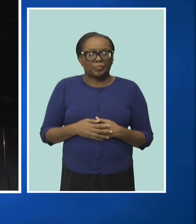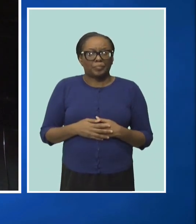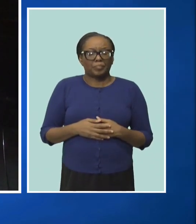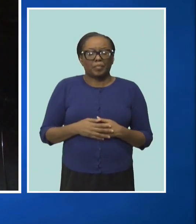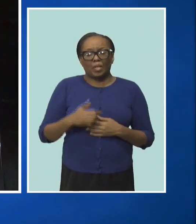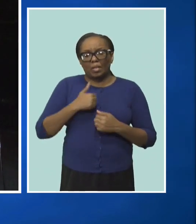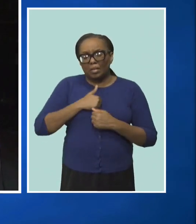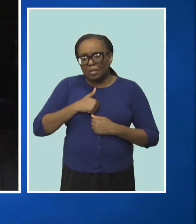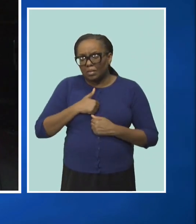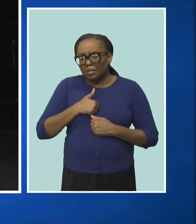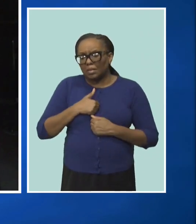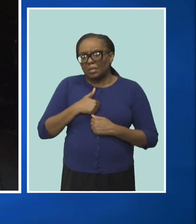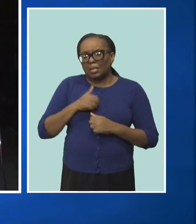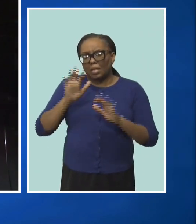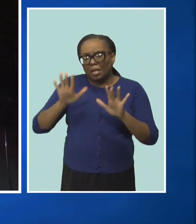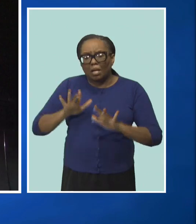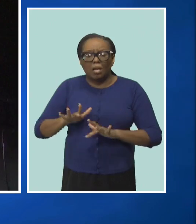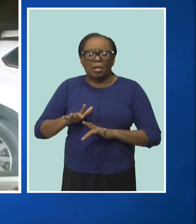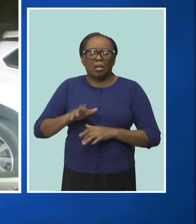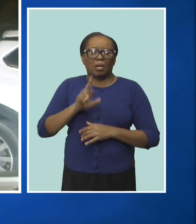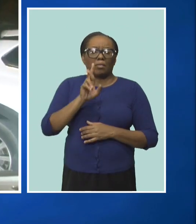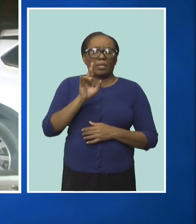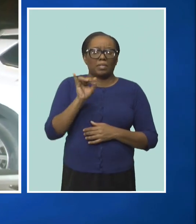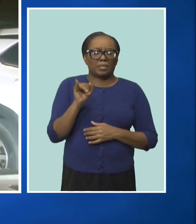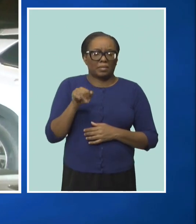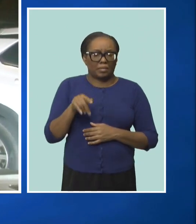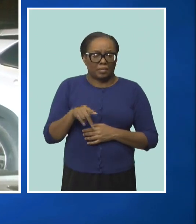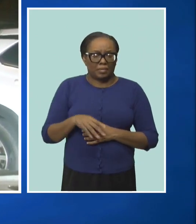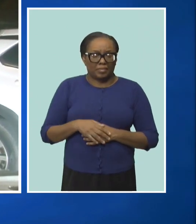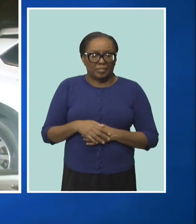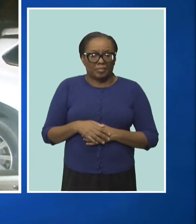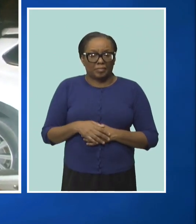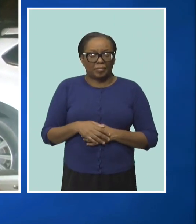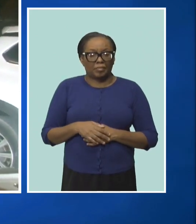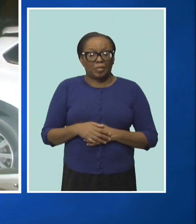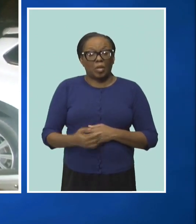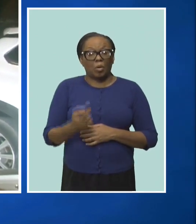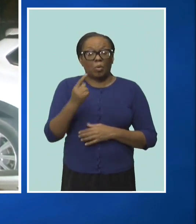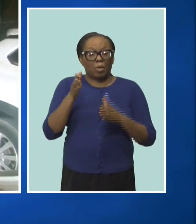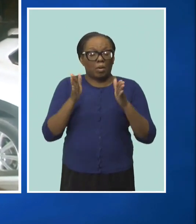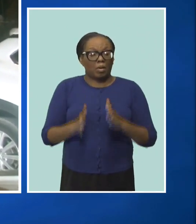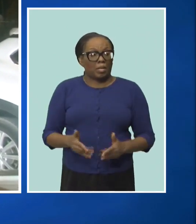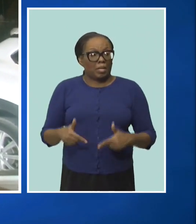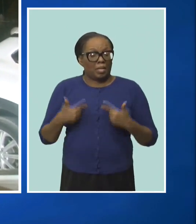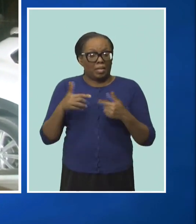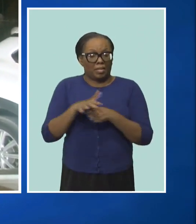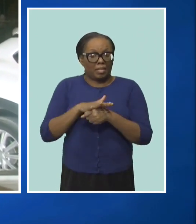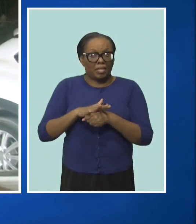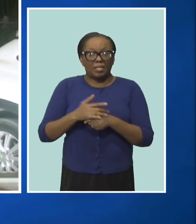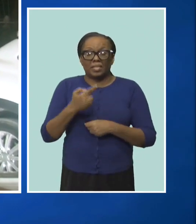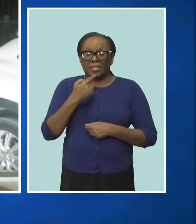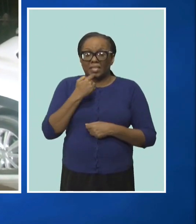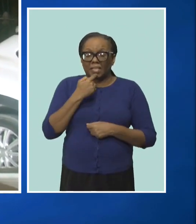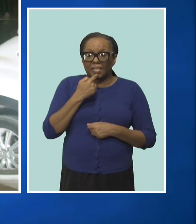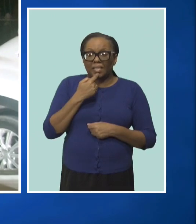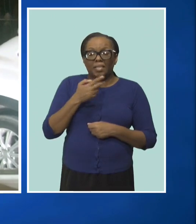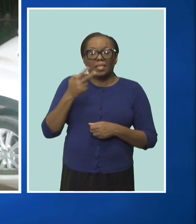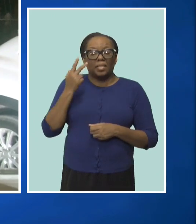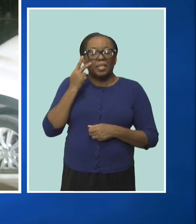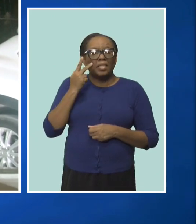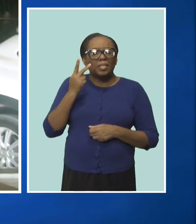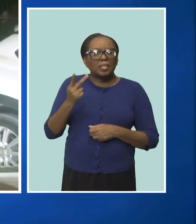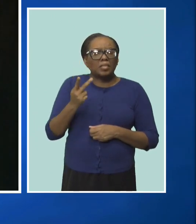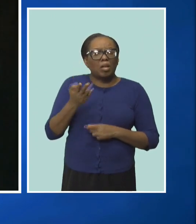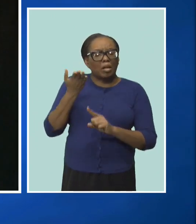Condolences again, and may he rest in peace. Resident Livingstone Allen says he last saw the inspector 2 days